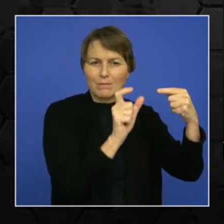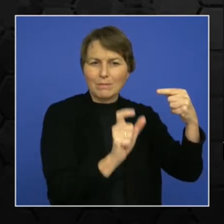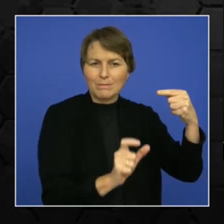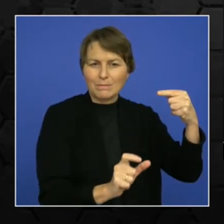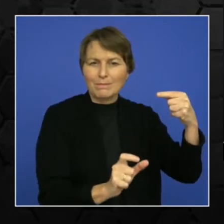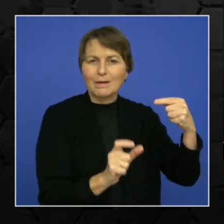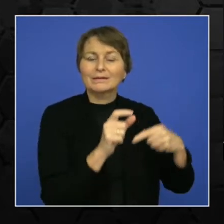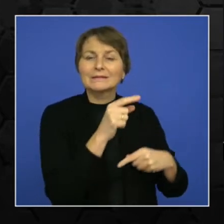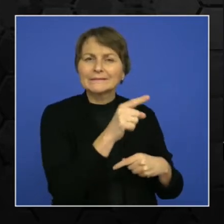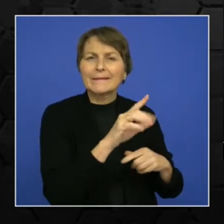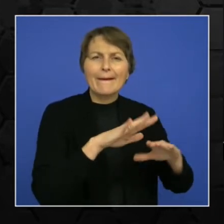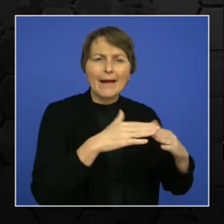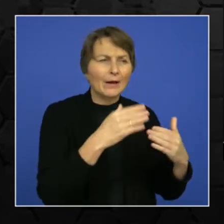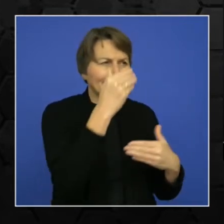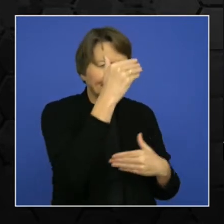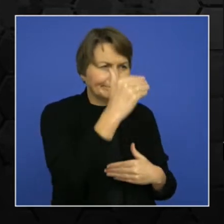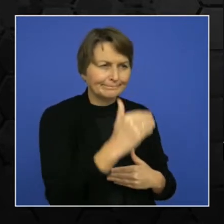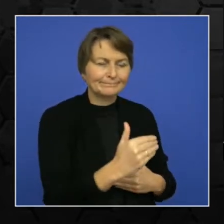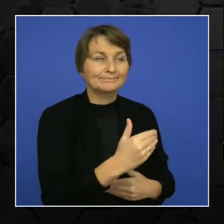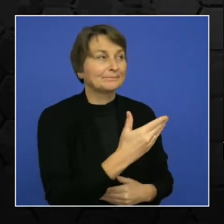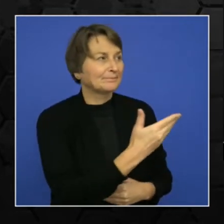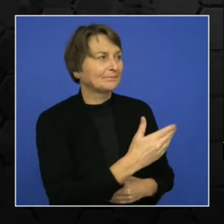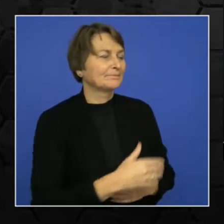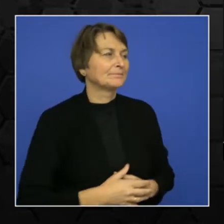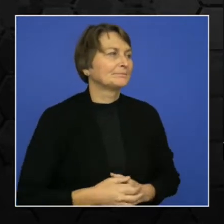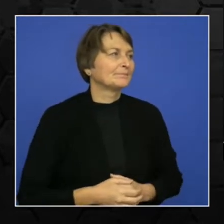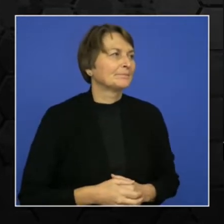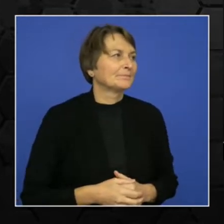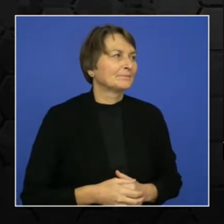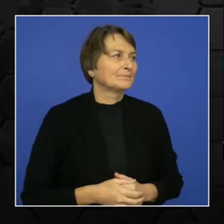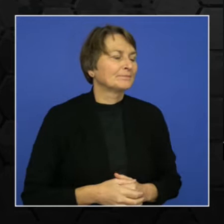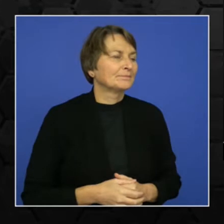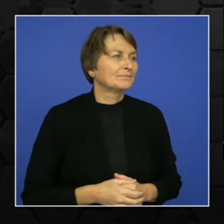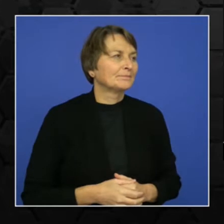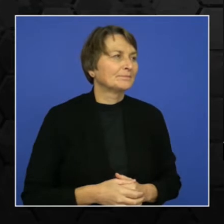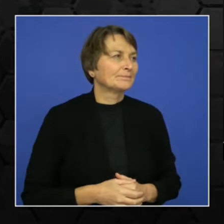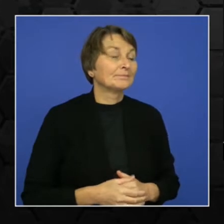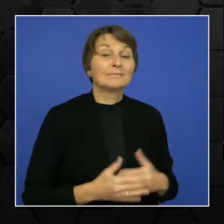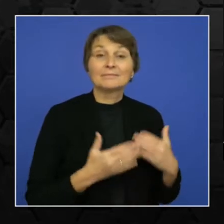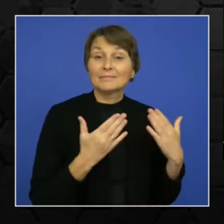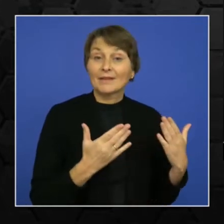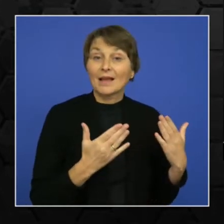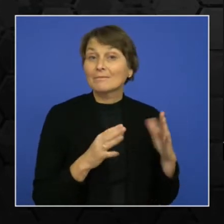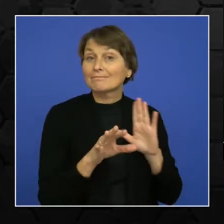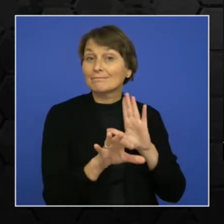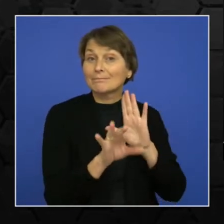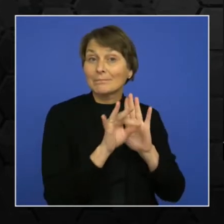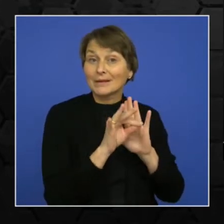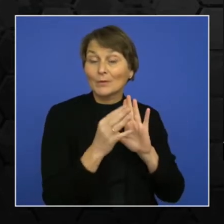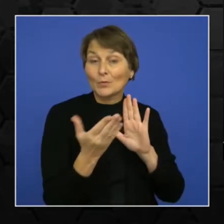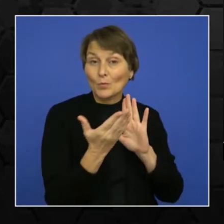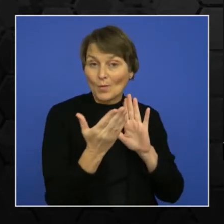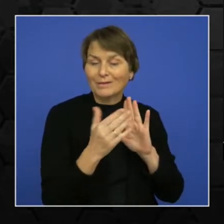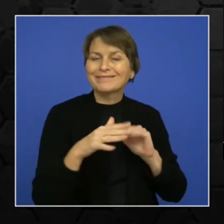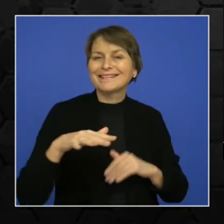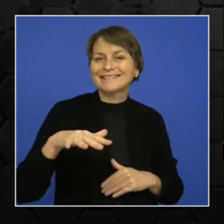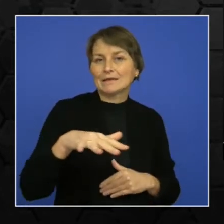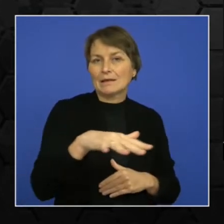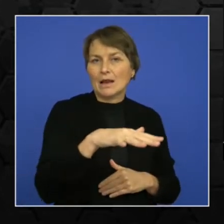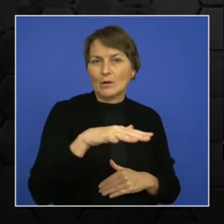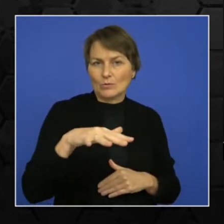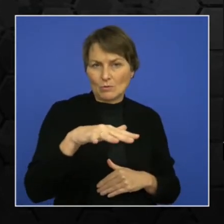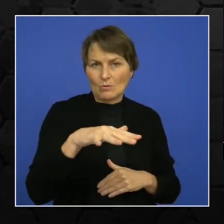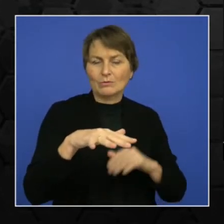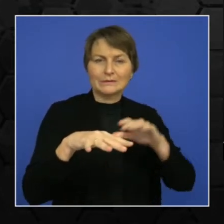integration, analytics, users, and resources. Today, for this particular thing, I'll be using the scenarios, and in that the manage